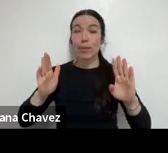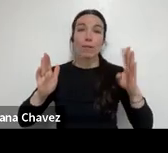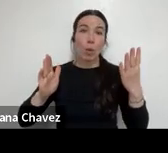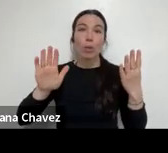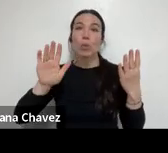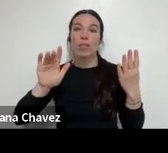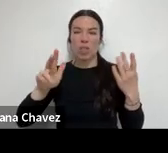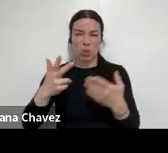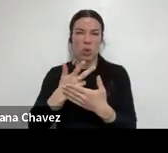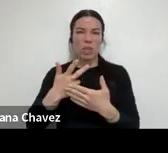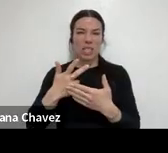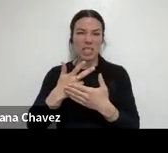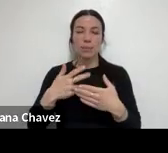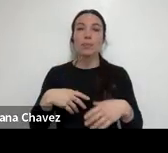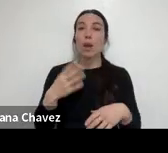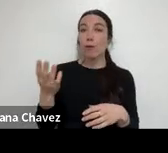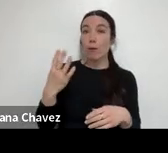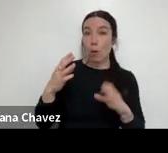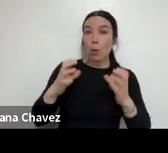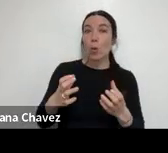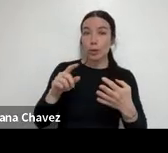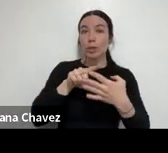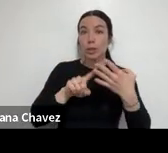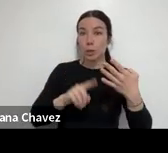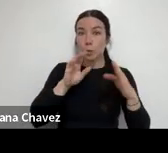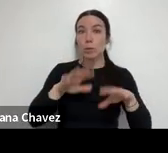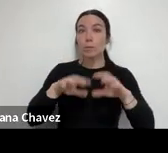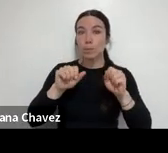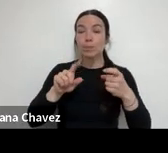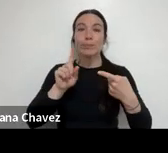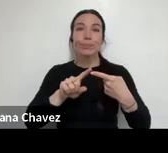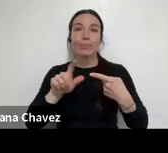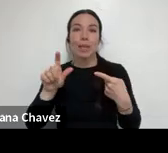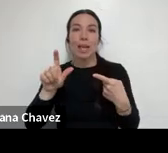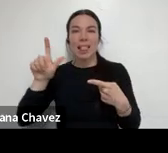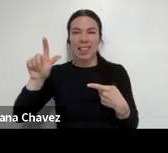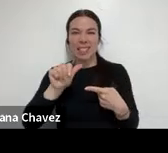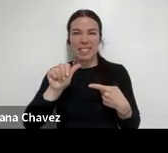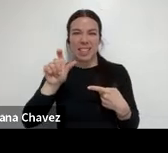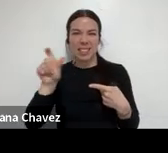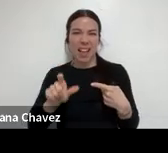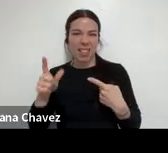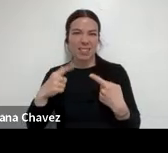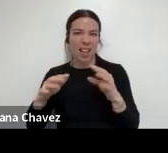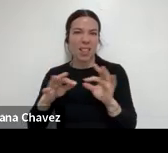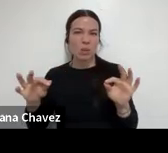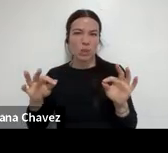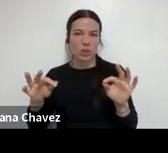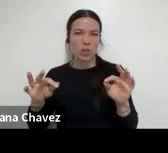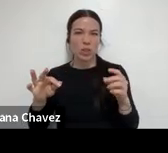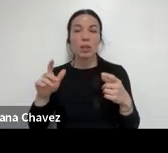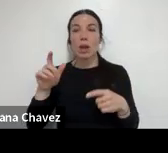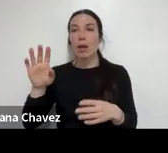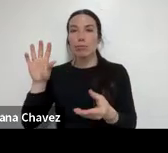courses. The first one will be Italians and languages, and it will be 45 hours of